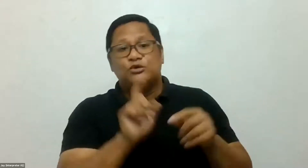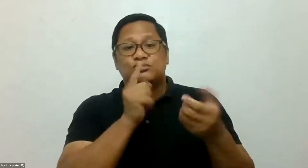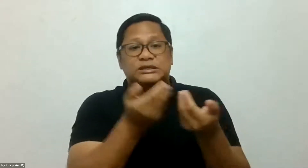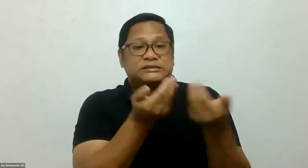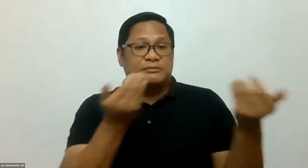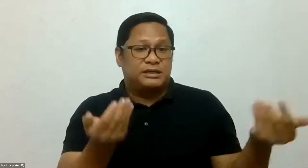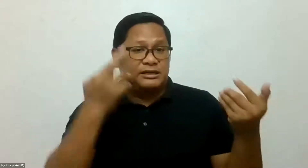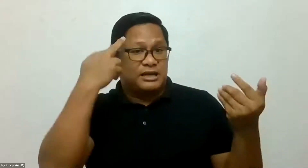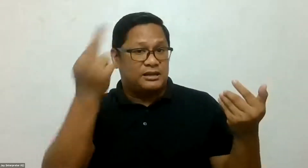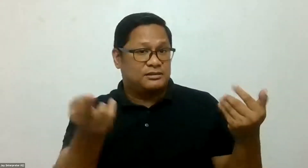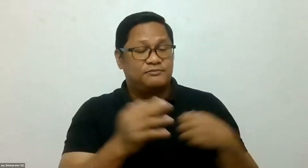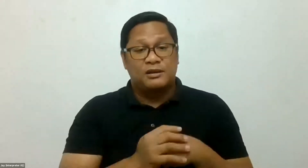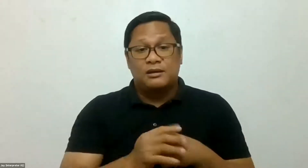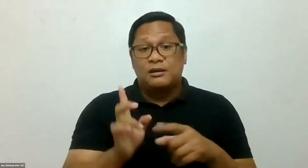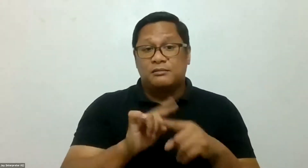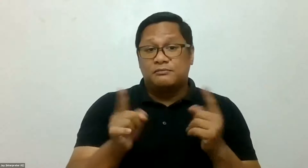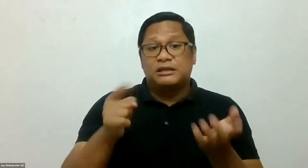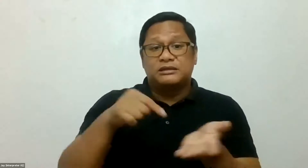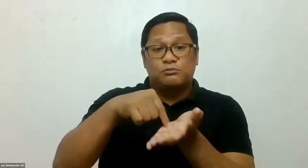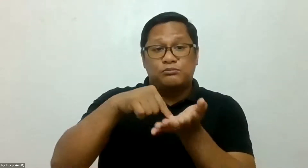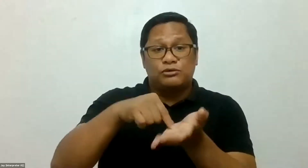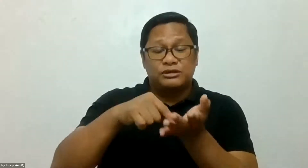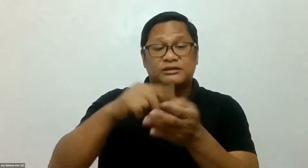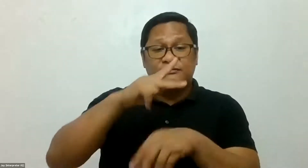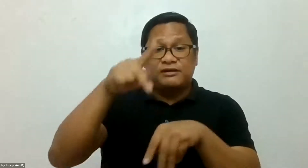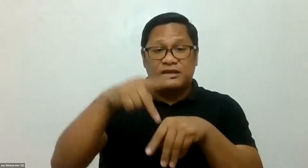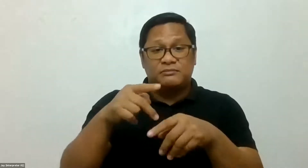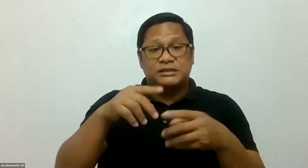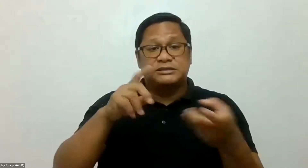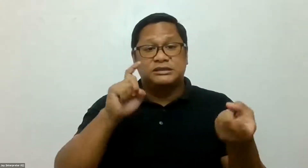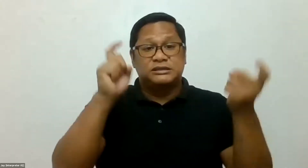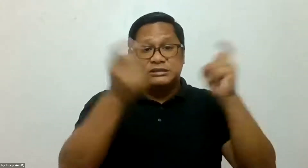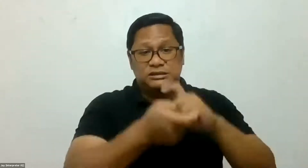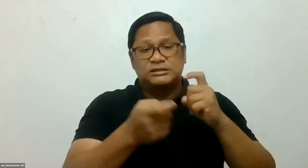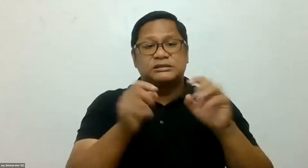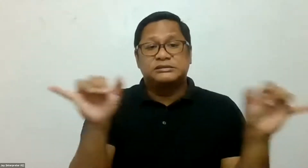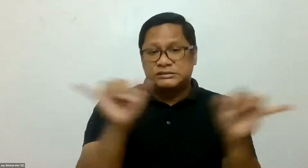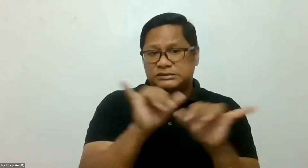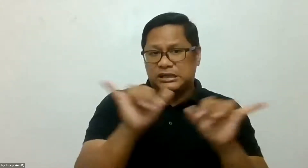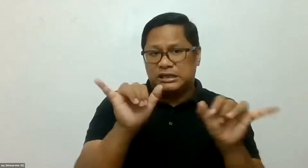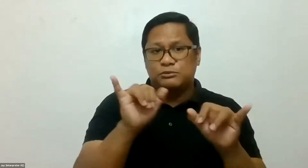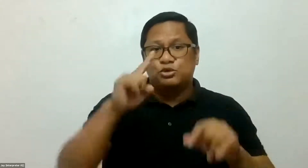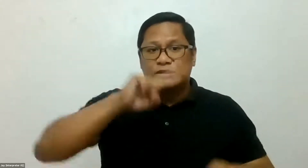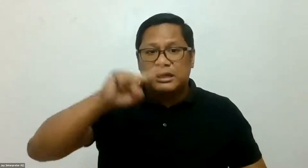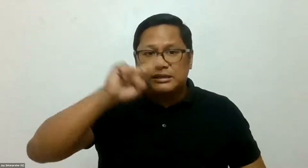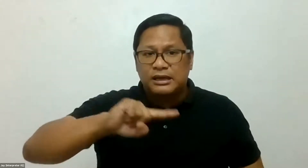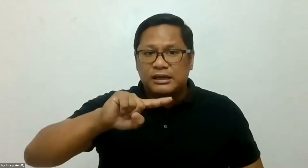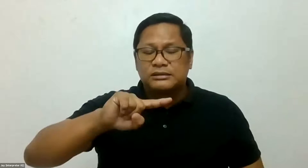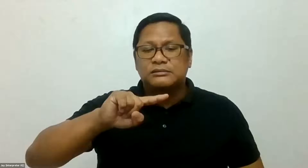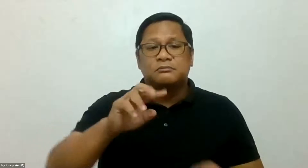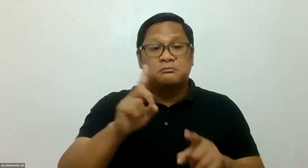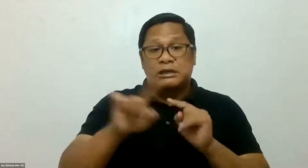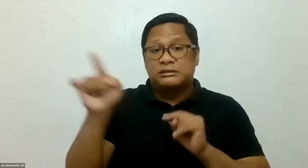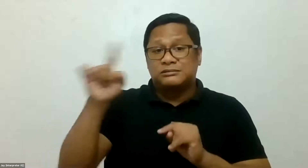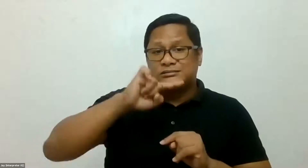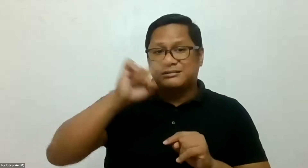Separate reality. So in a sense, the model that the Philippines has adopted is in a sense very similar to Thailand, except that Thailand did